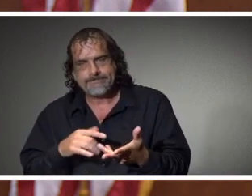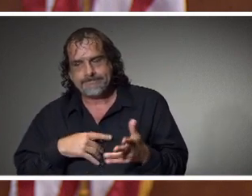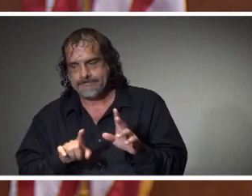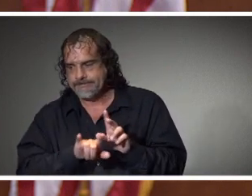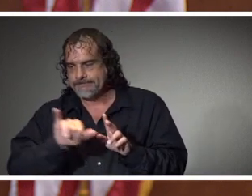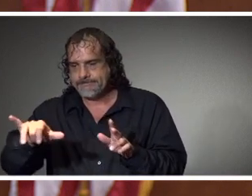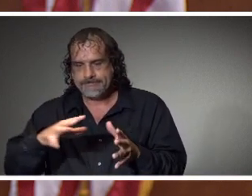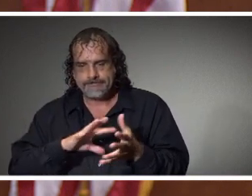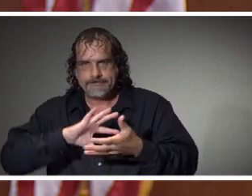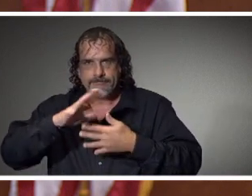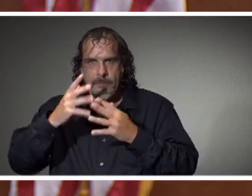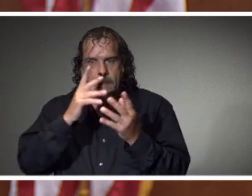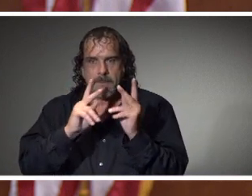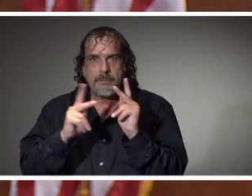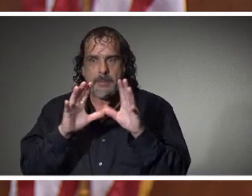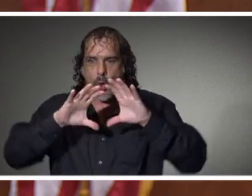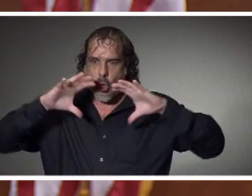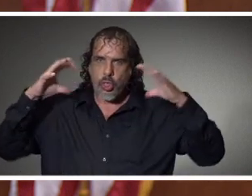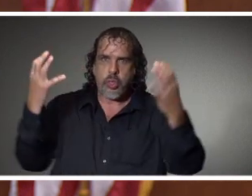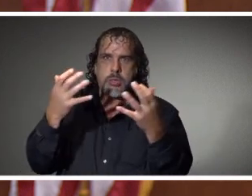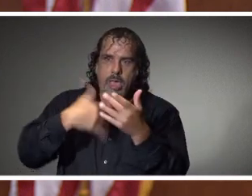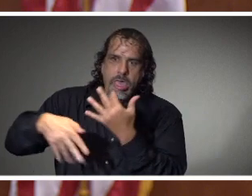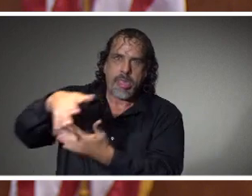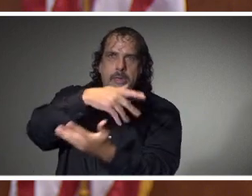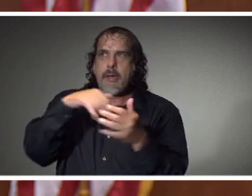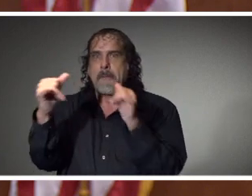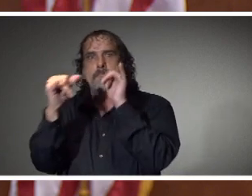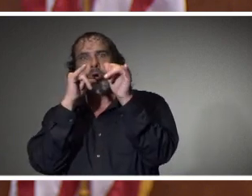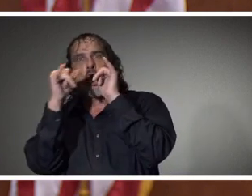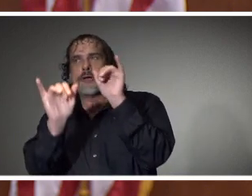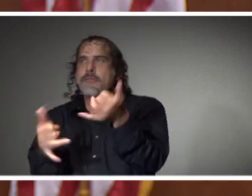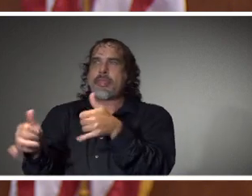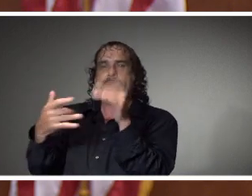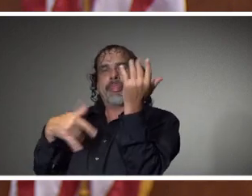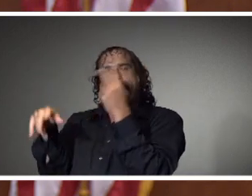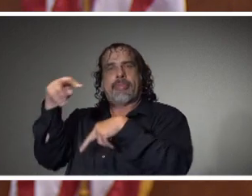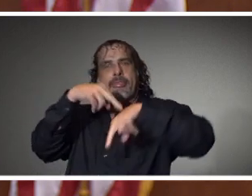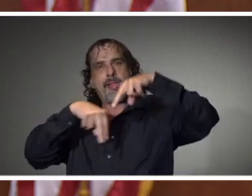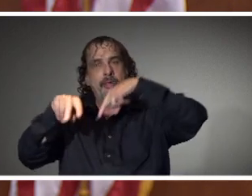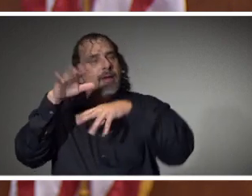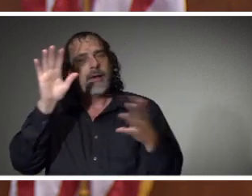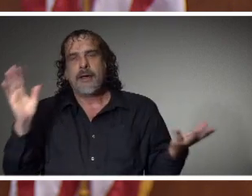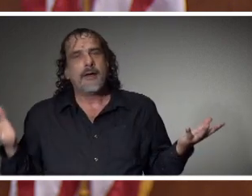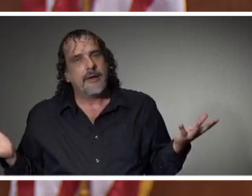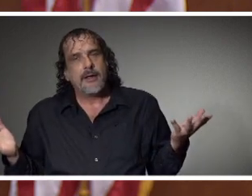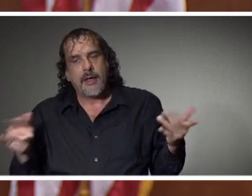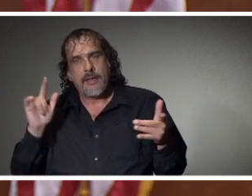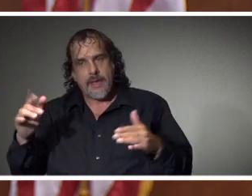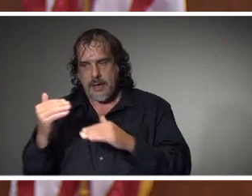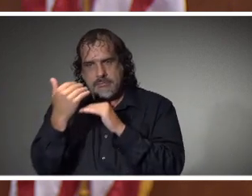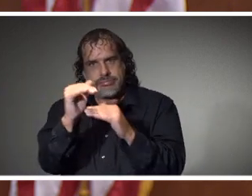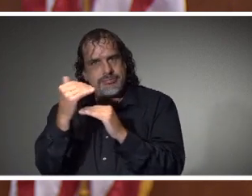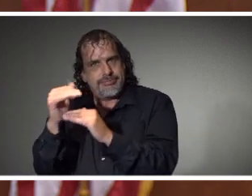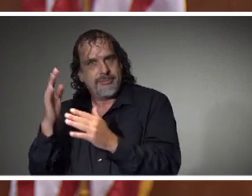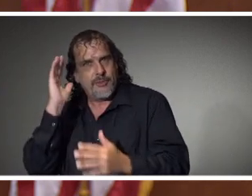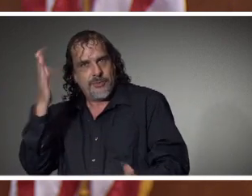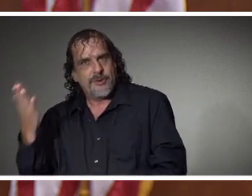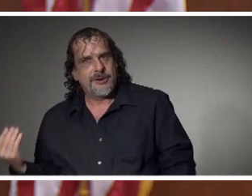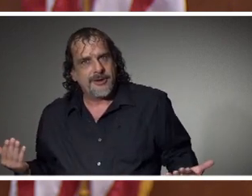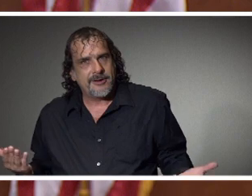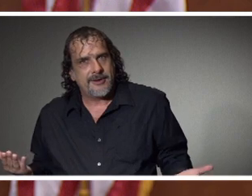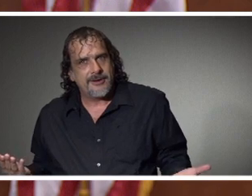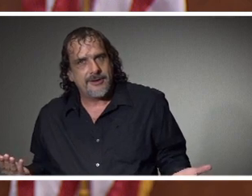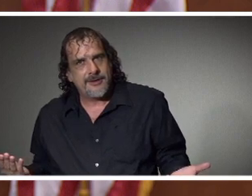out of groups of thousands in bars would certainly be a very helpful mitigation tool as well. And